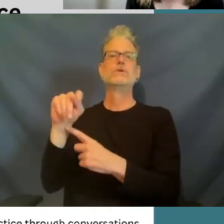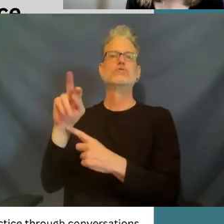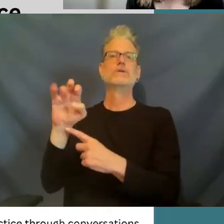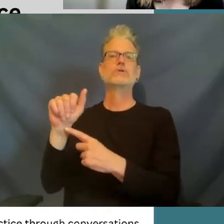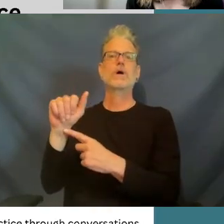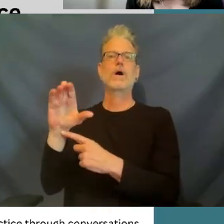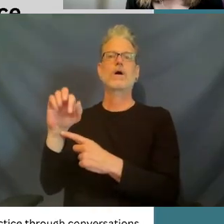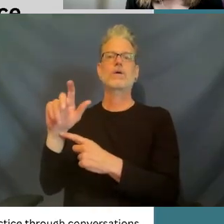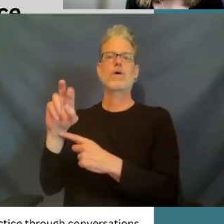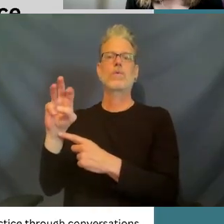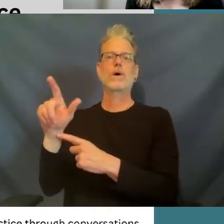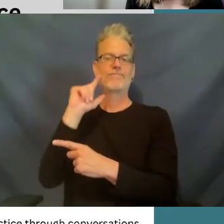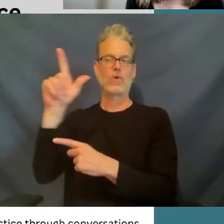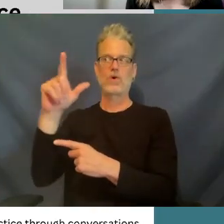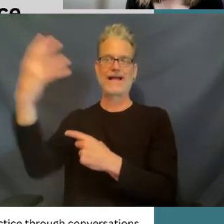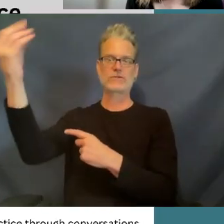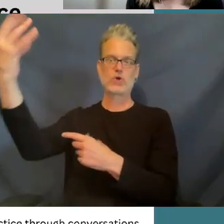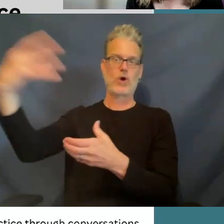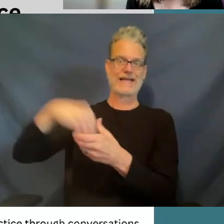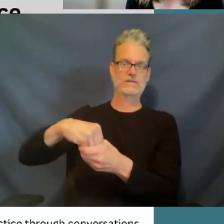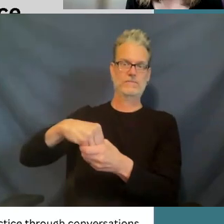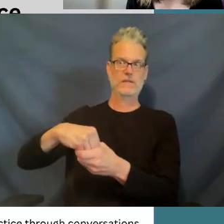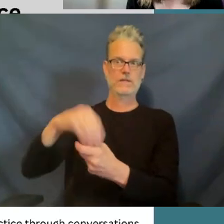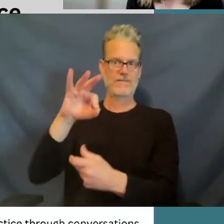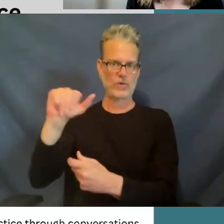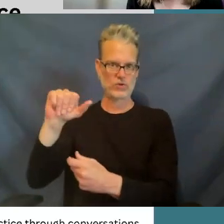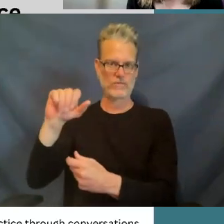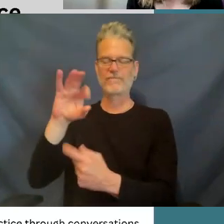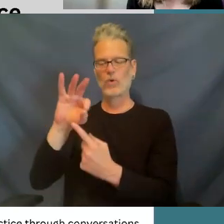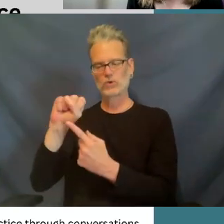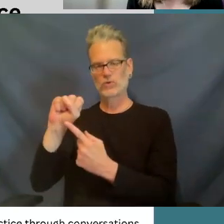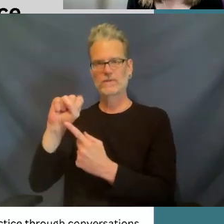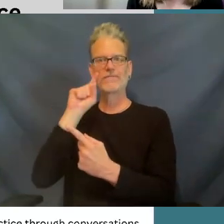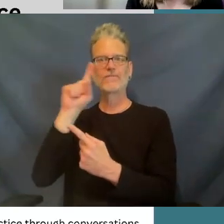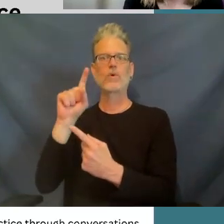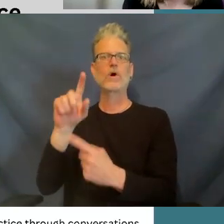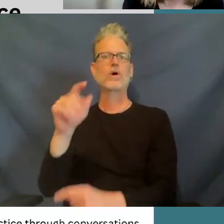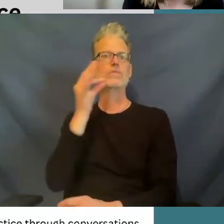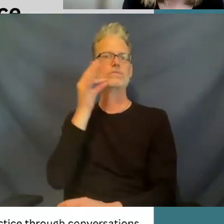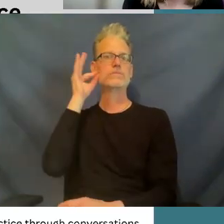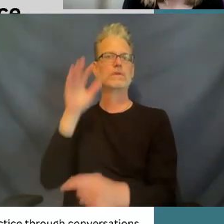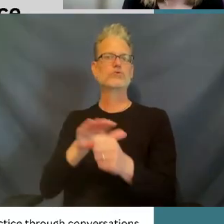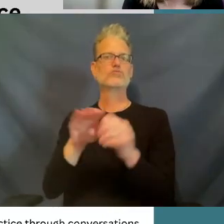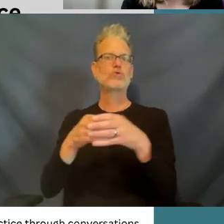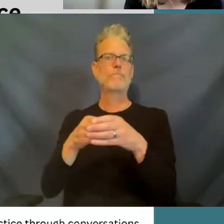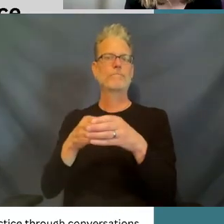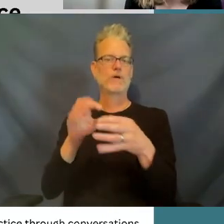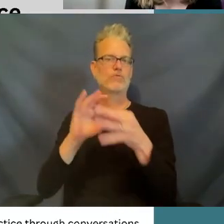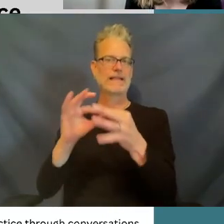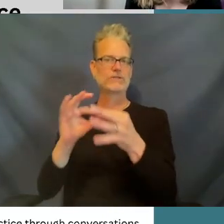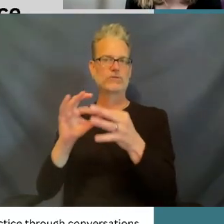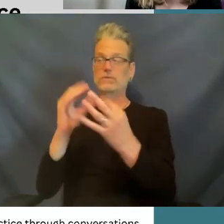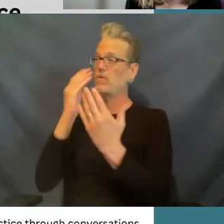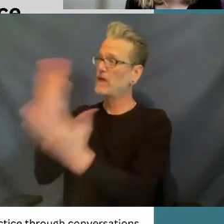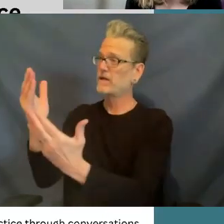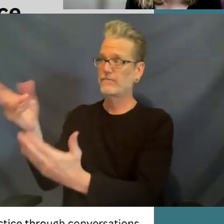for External Engagement with the Forest Service's Office of Tribal Relations. So big thanks to them for